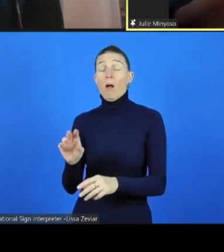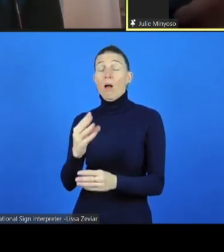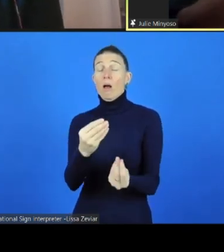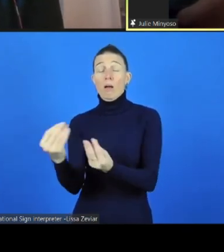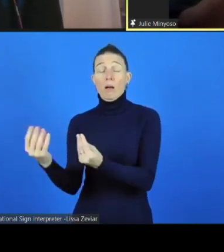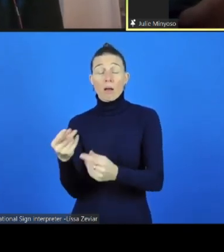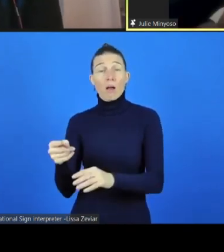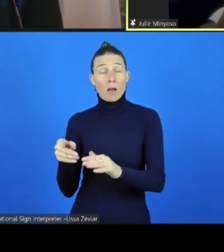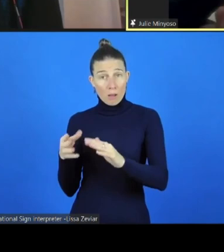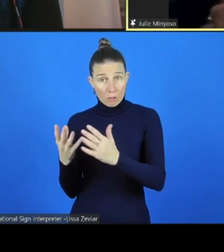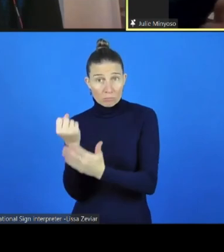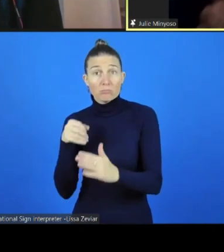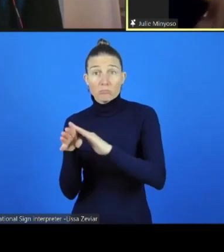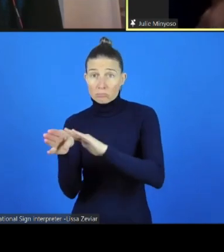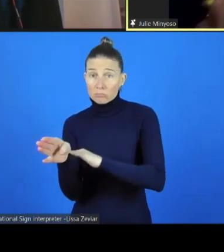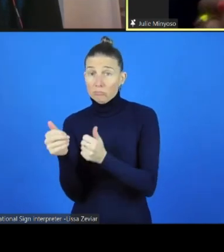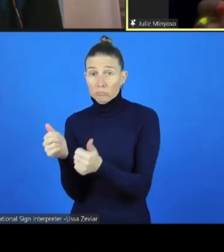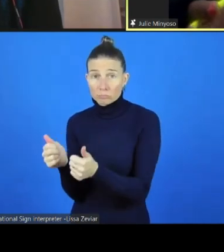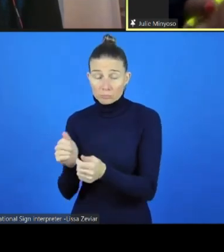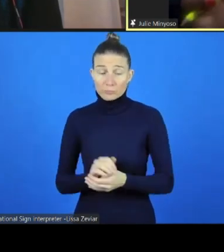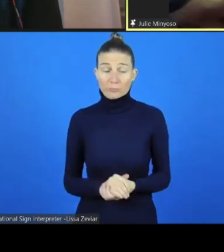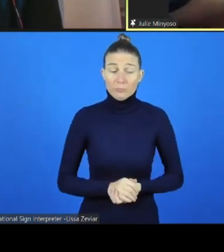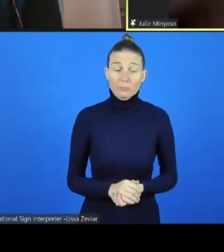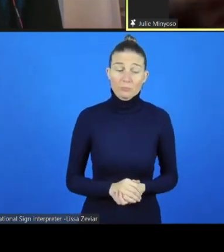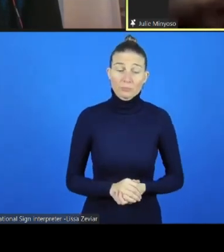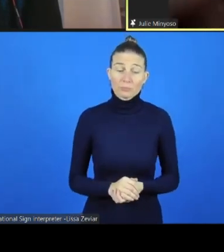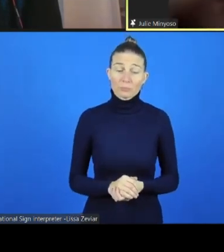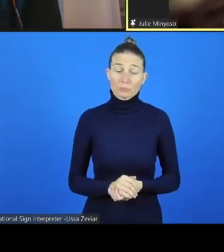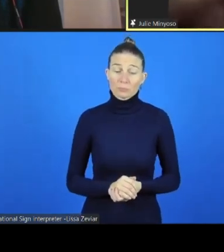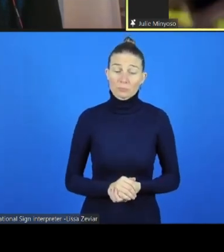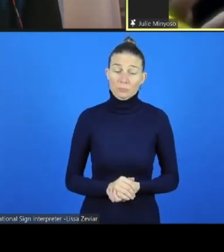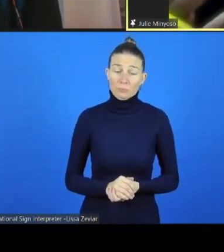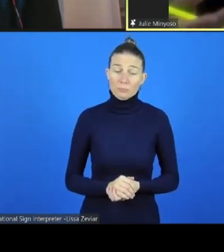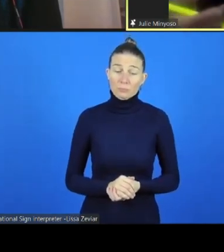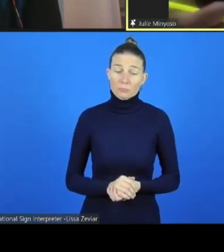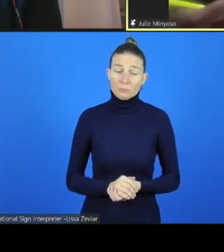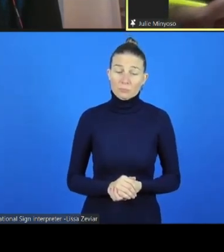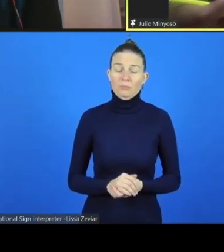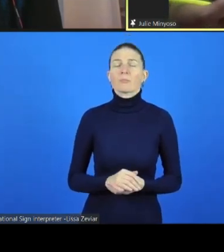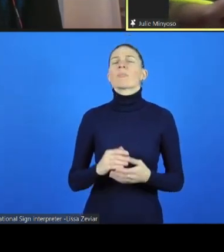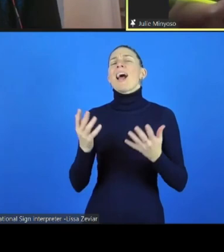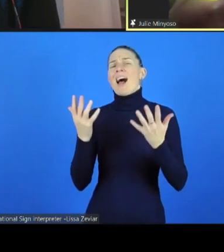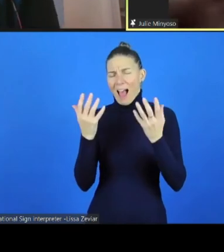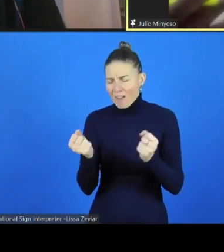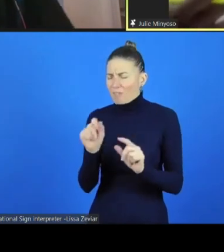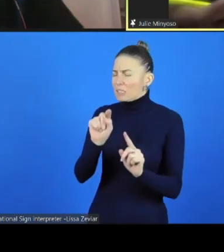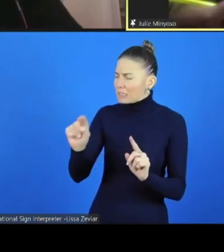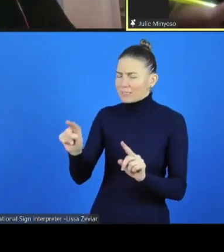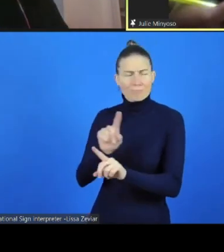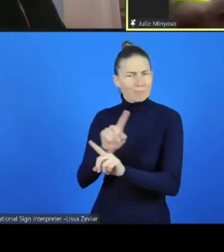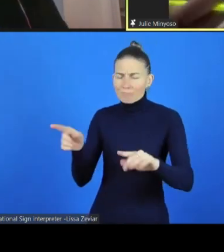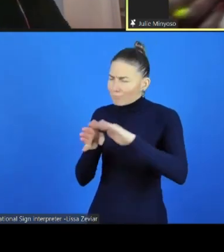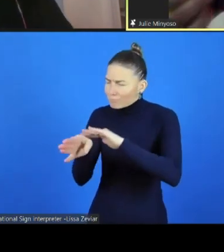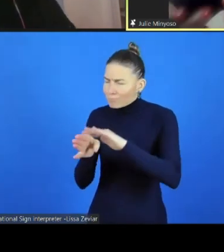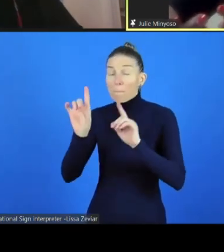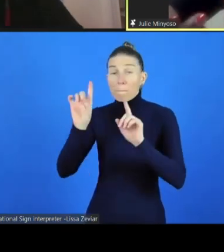you'd find that those that are not, you know, very accessible, but through, you know, engagements and, you know, partnerships with the